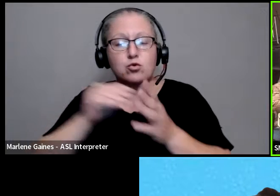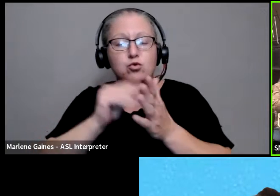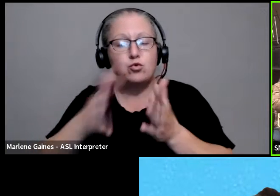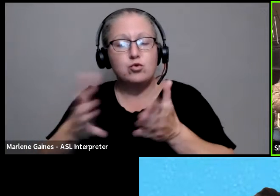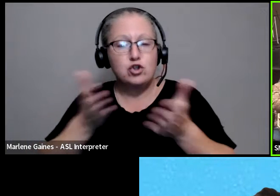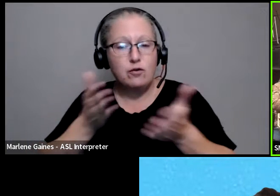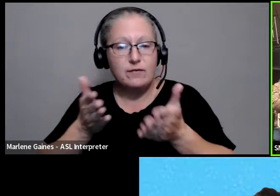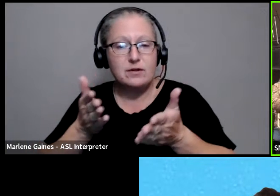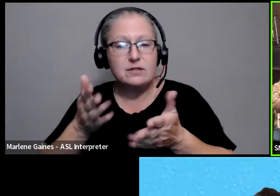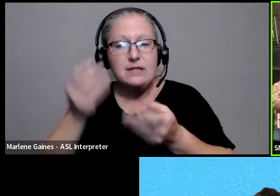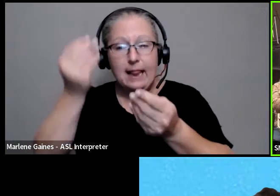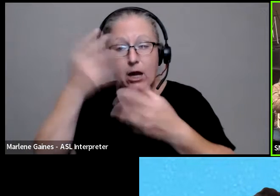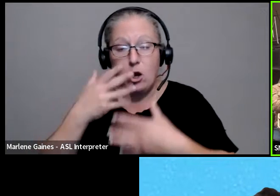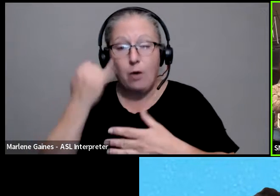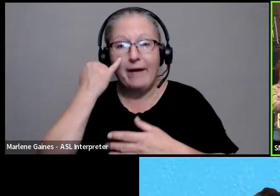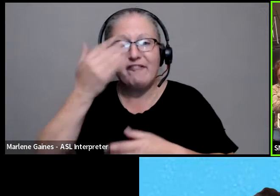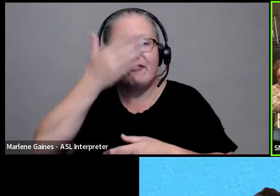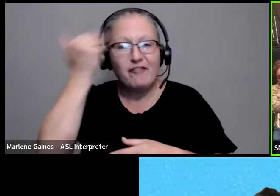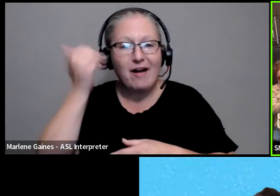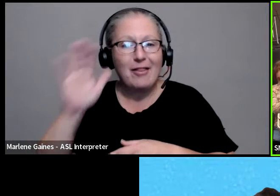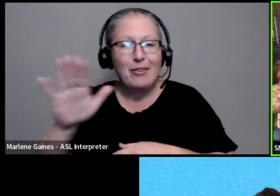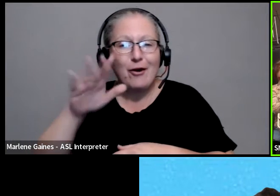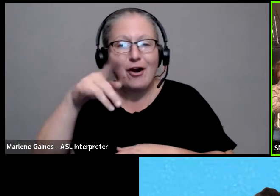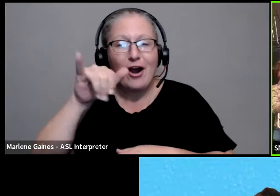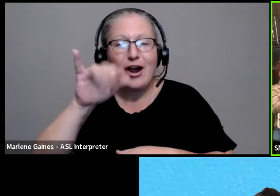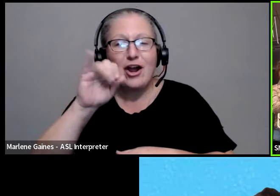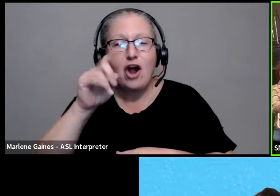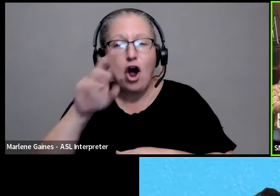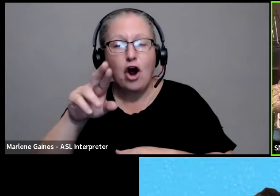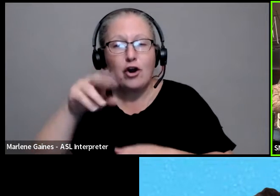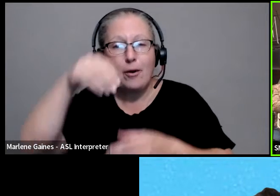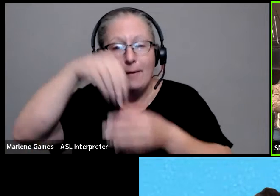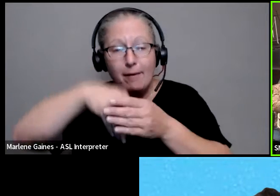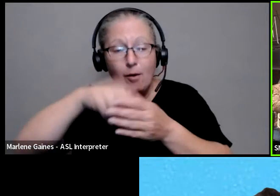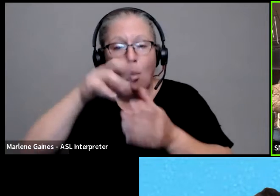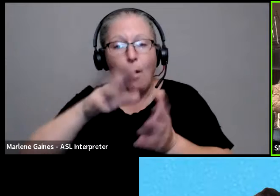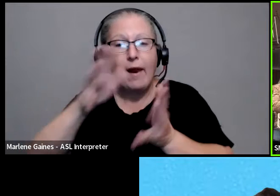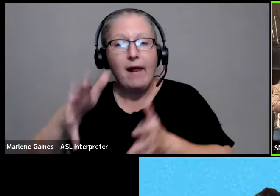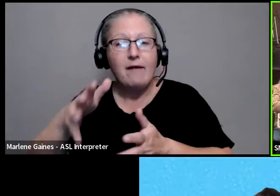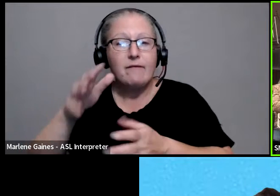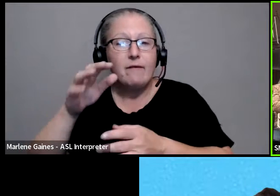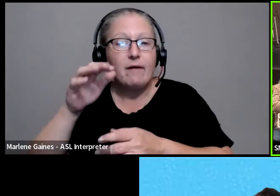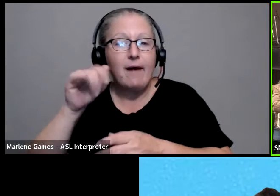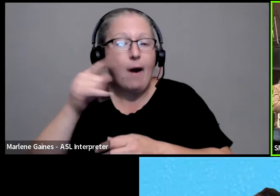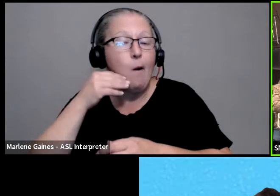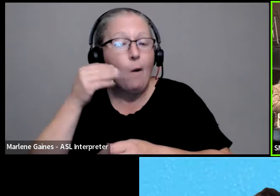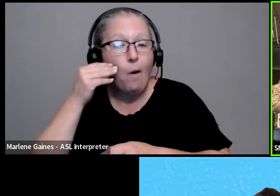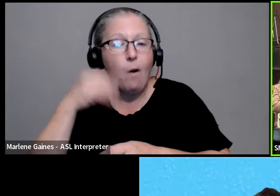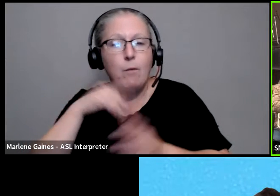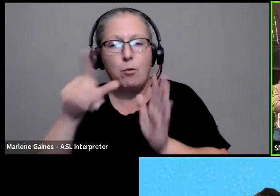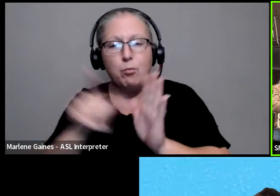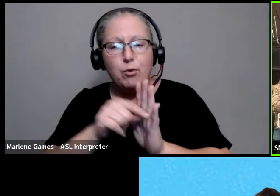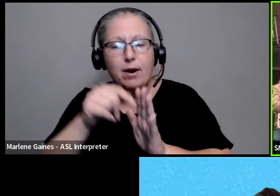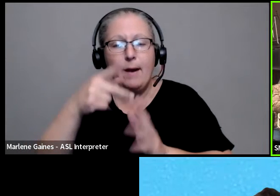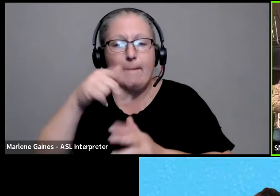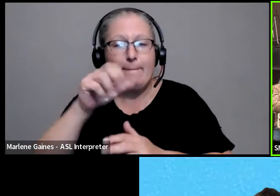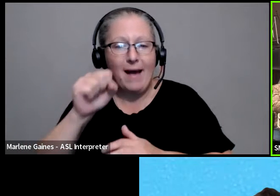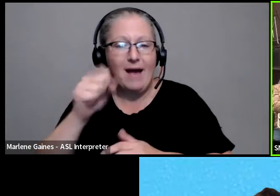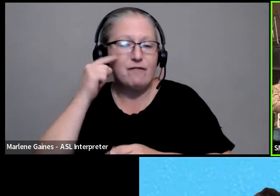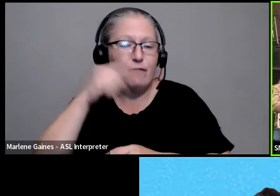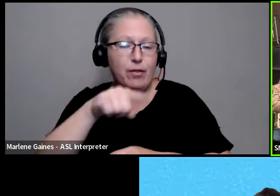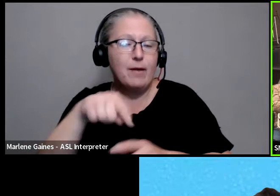to let us know if they've forgotten their yonder pouch or their phone at home, so that we print out a pass for them. So when teachers